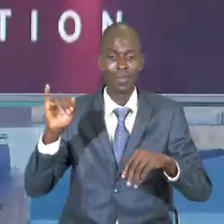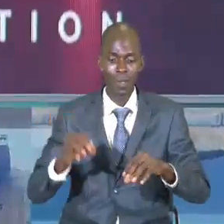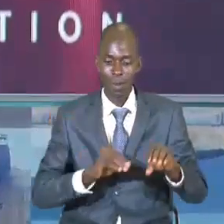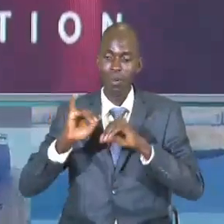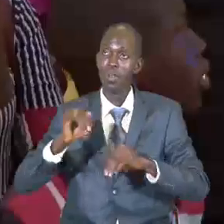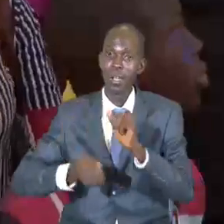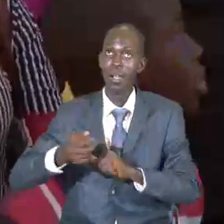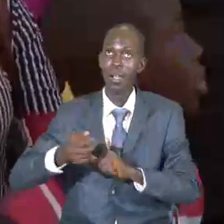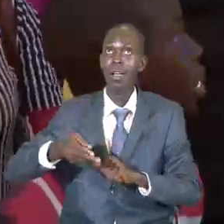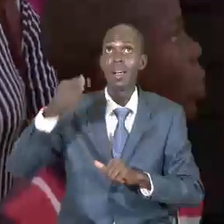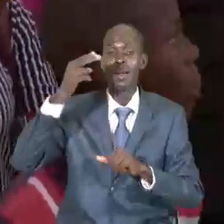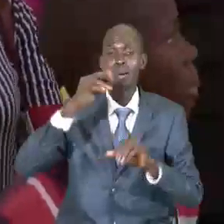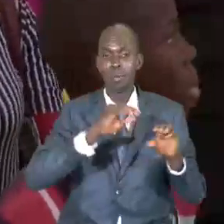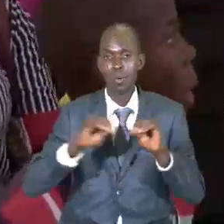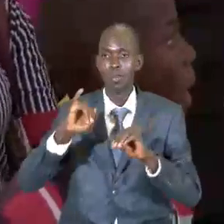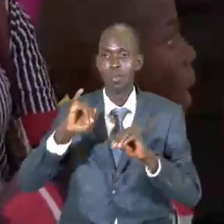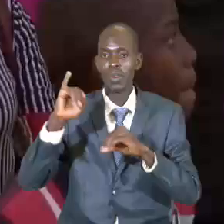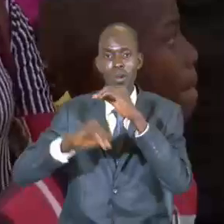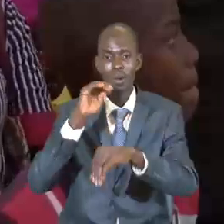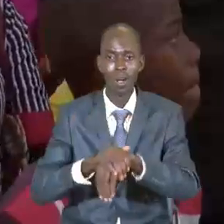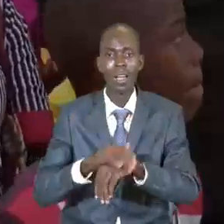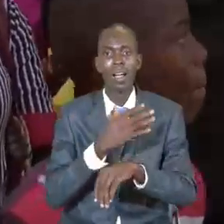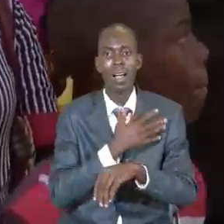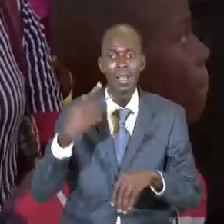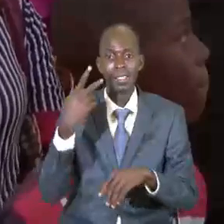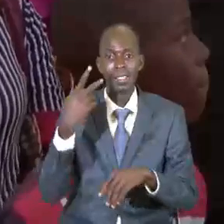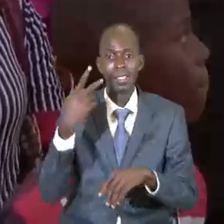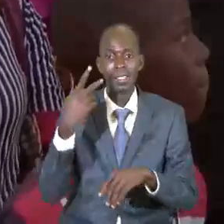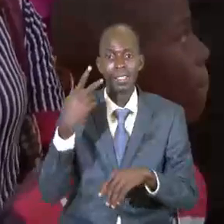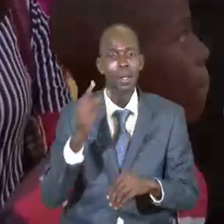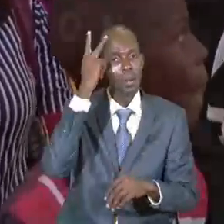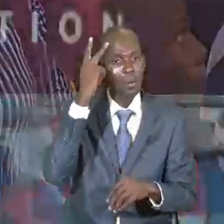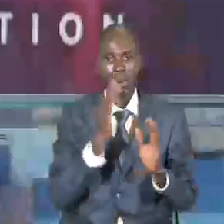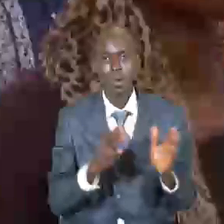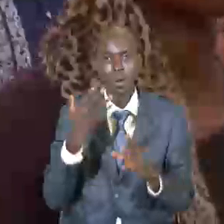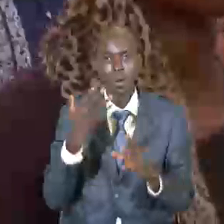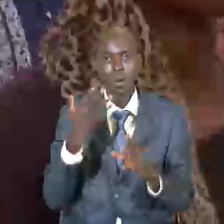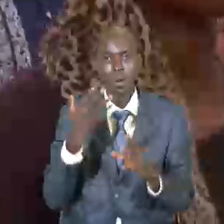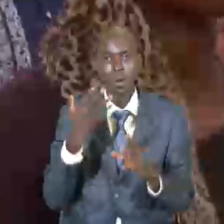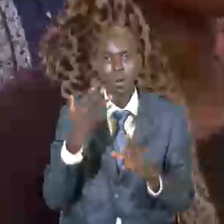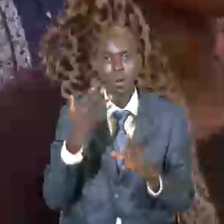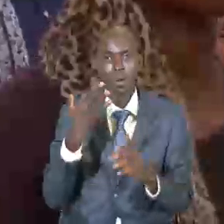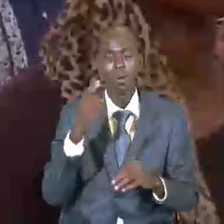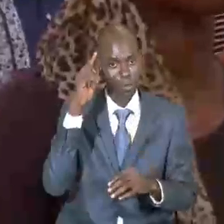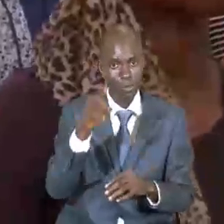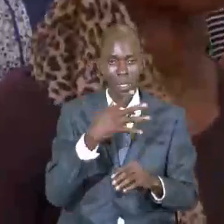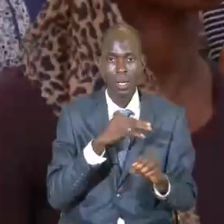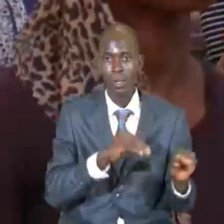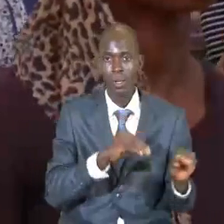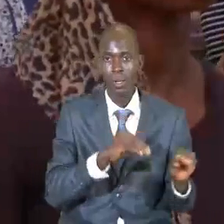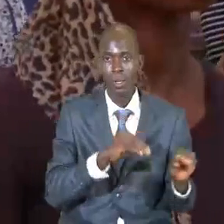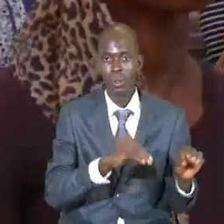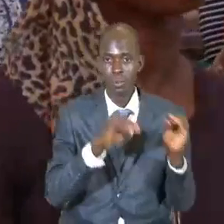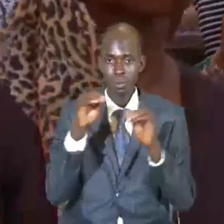moving on, and the purpose of God creating you and putting you in the